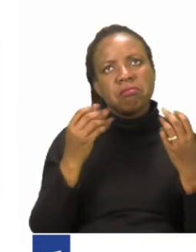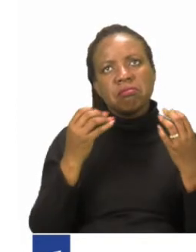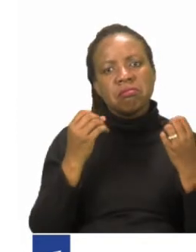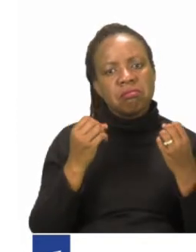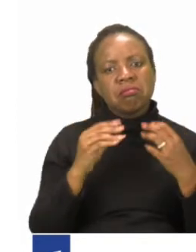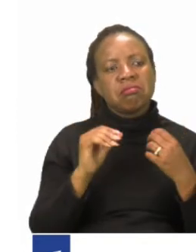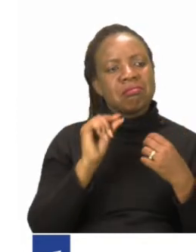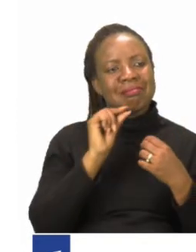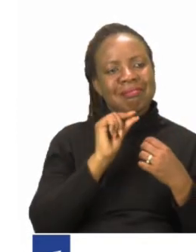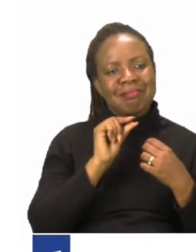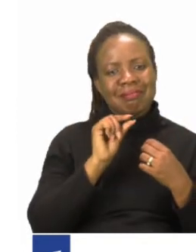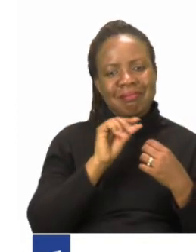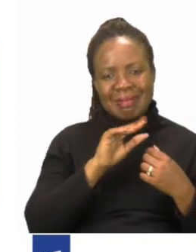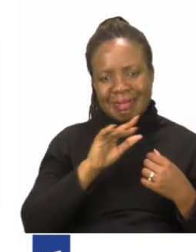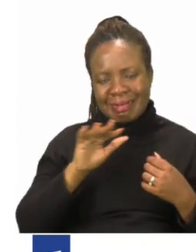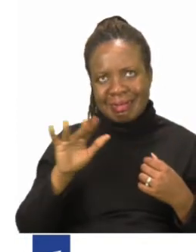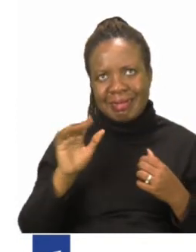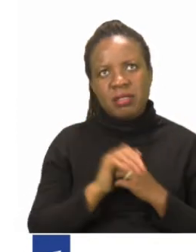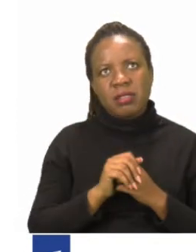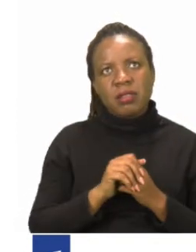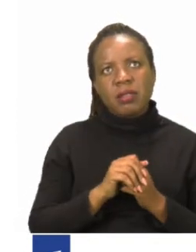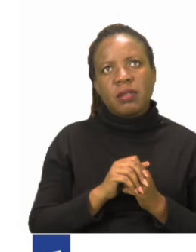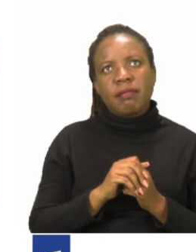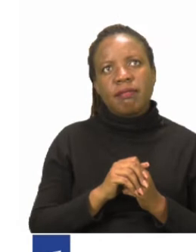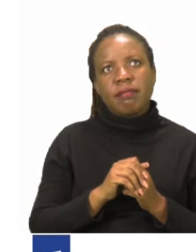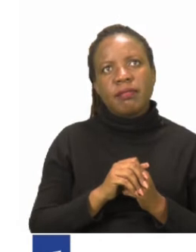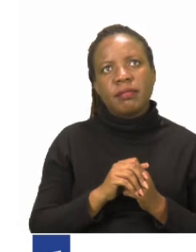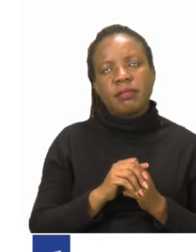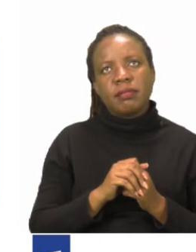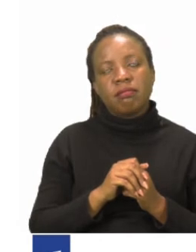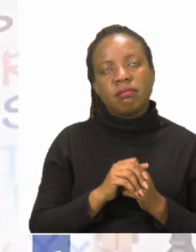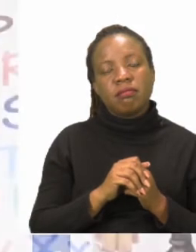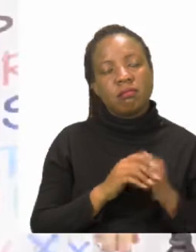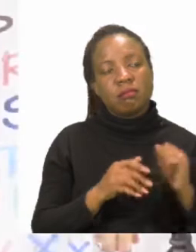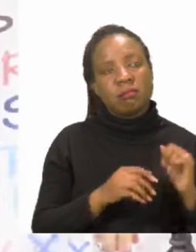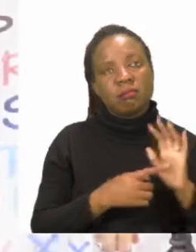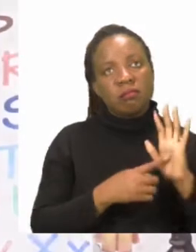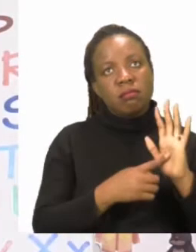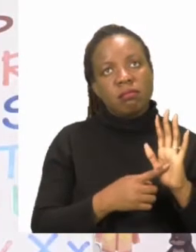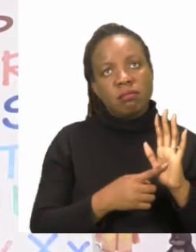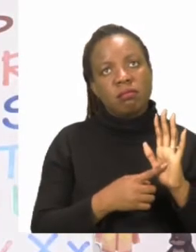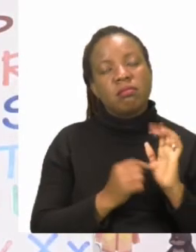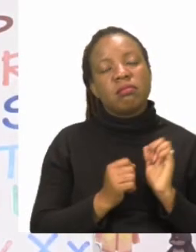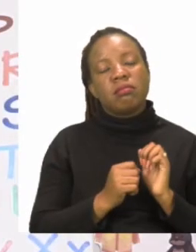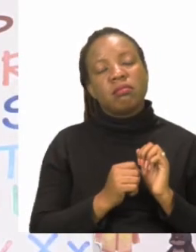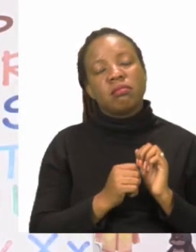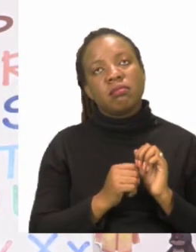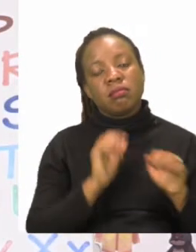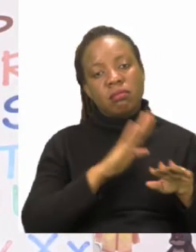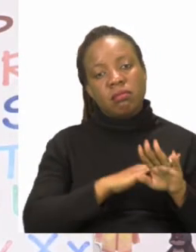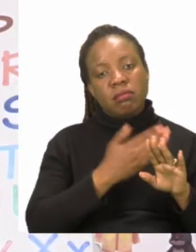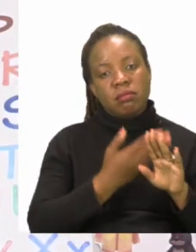search. I took a little piece out of the word search which I put on the board, and I am going to do 2